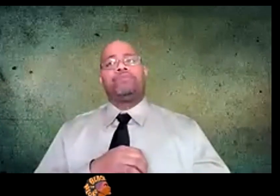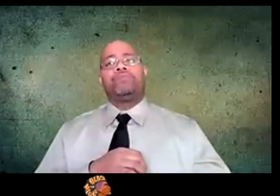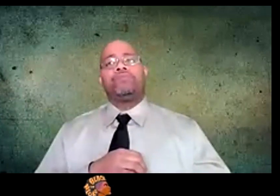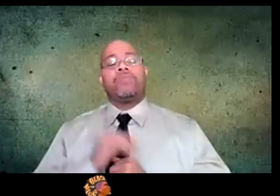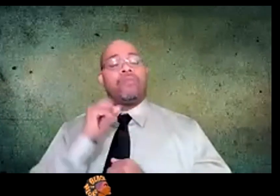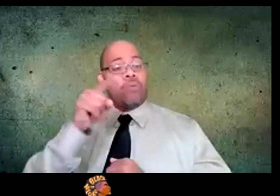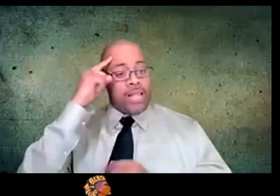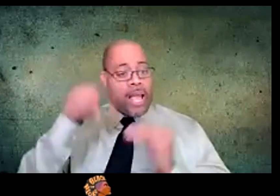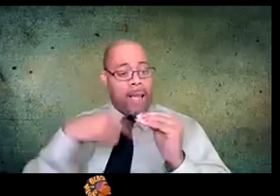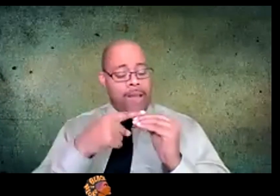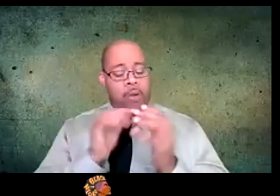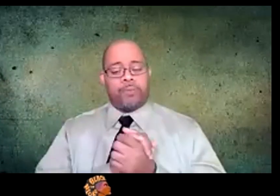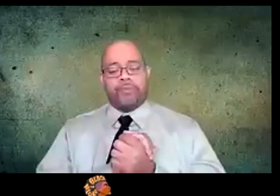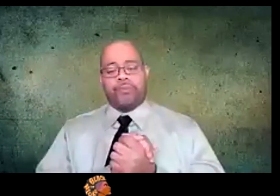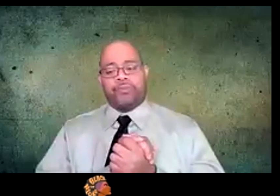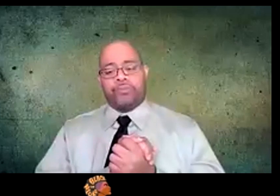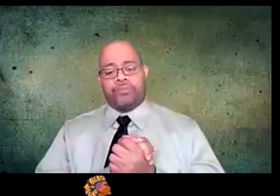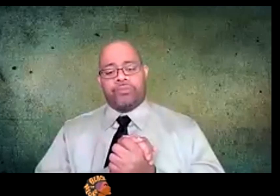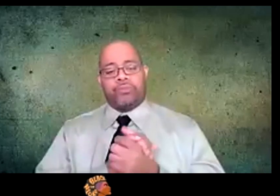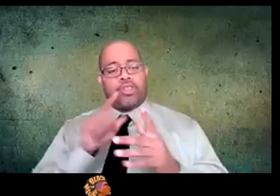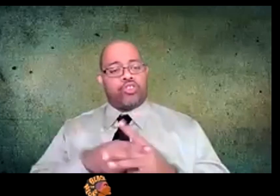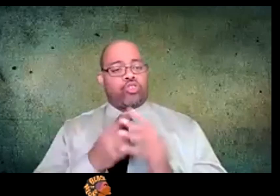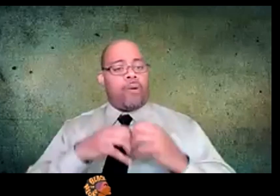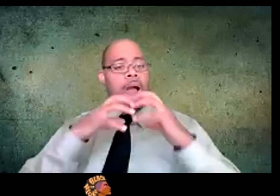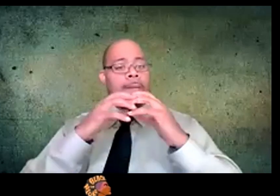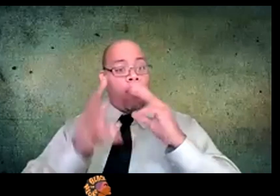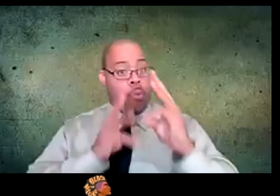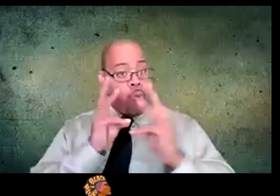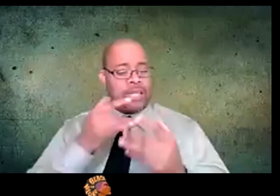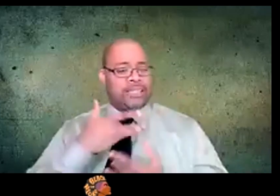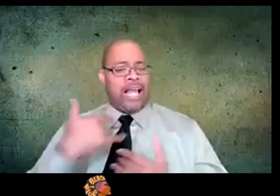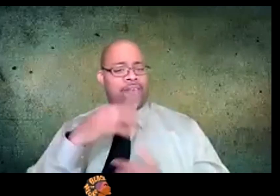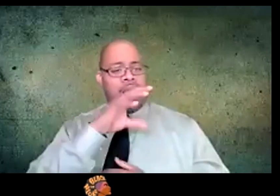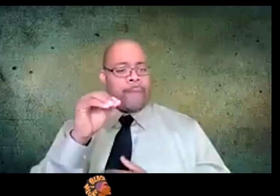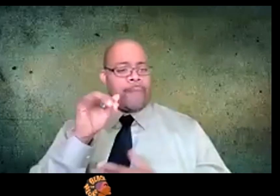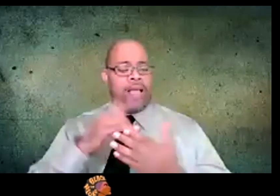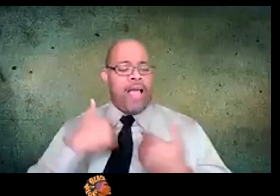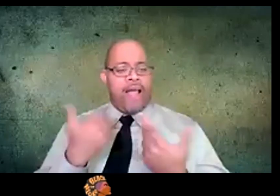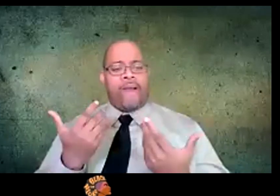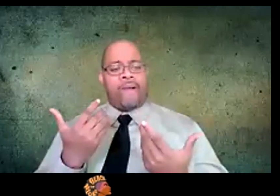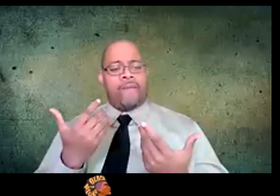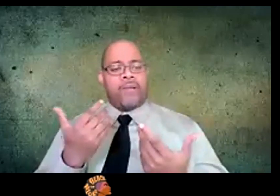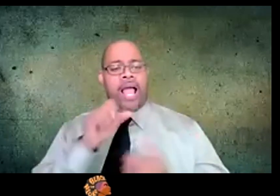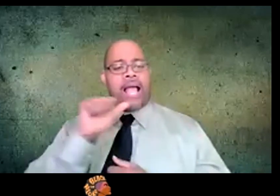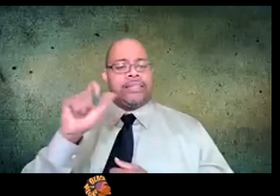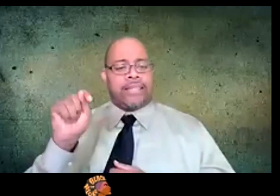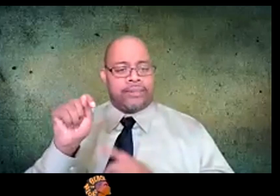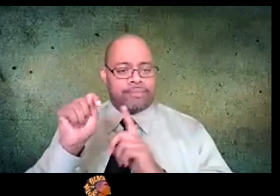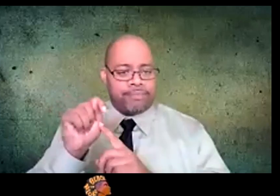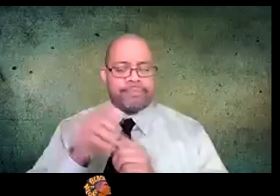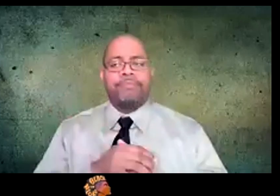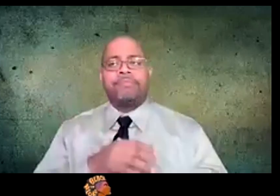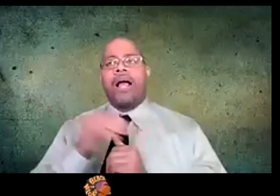you think about startup world, usually there's a company that has an asset, right?